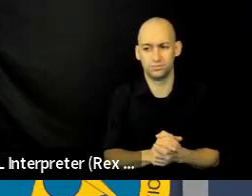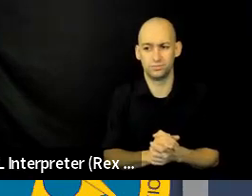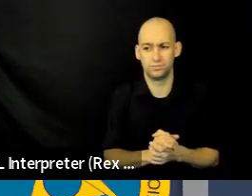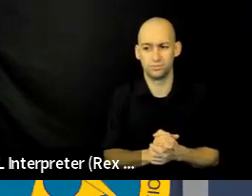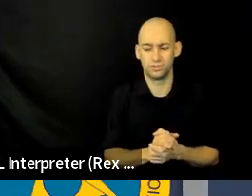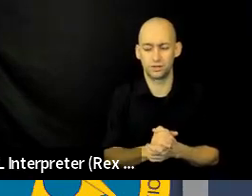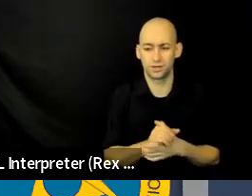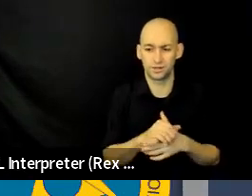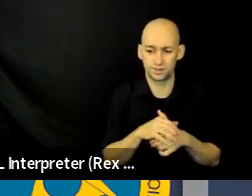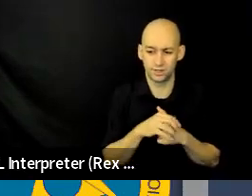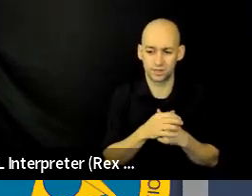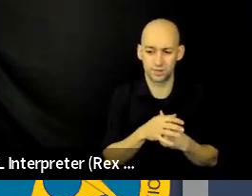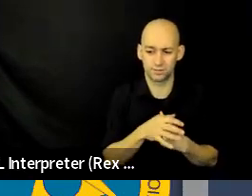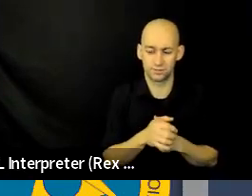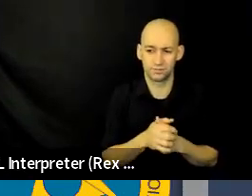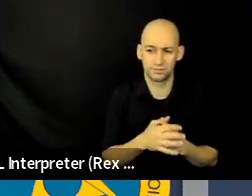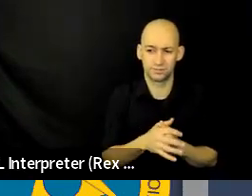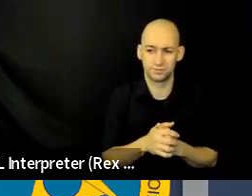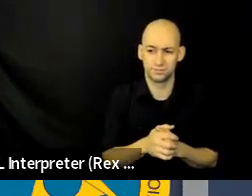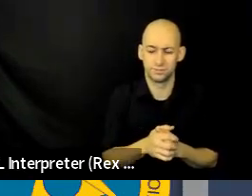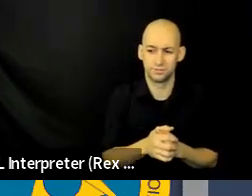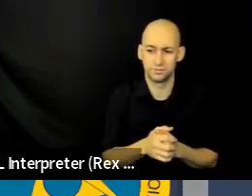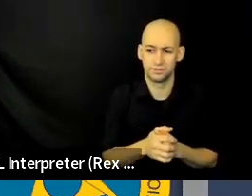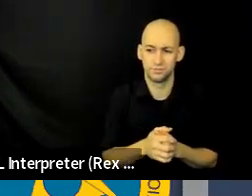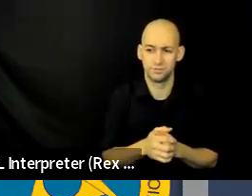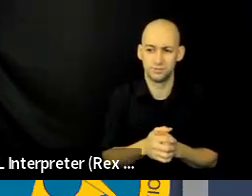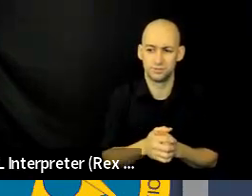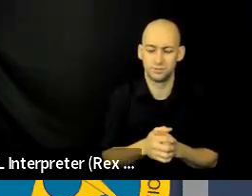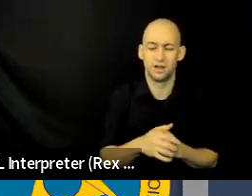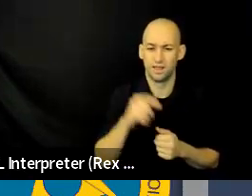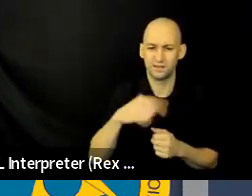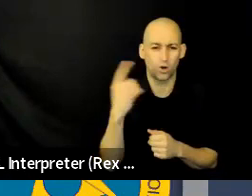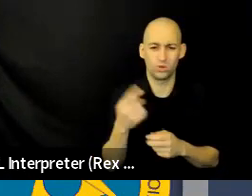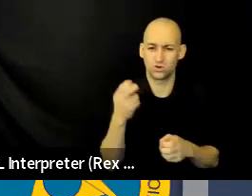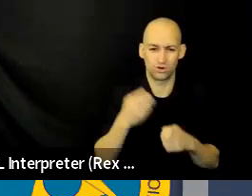These are always, There you go. these are always difficult.